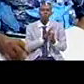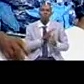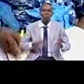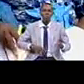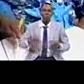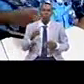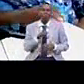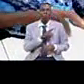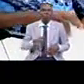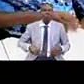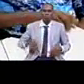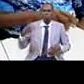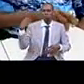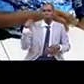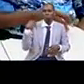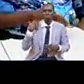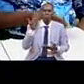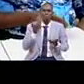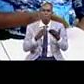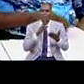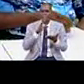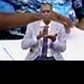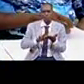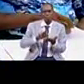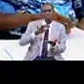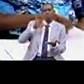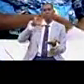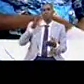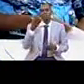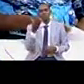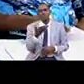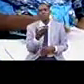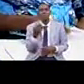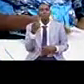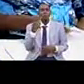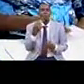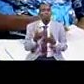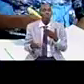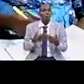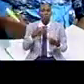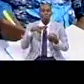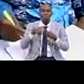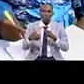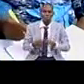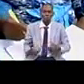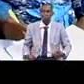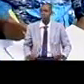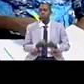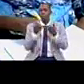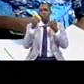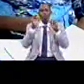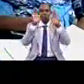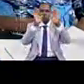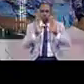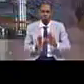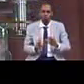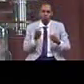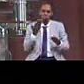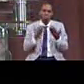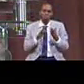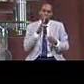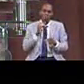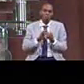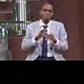be glorified thereby. And so you understand, whatever problem, whatever challenge, whatever crisis may be in your life